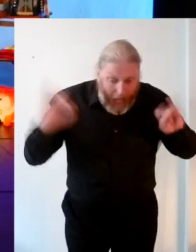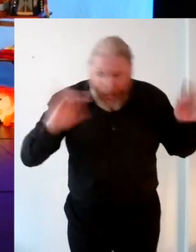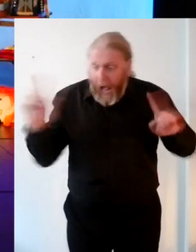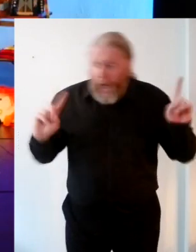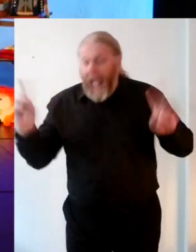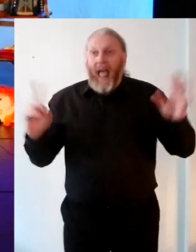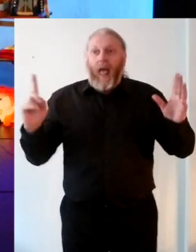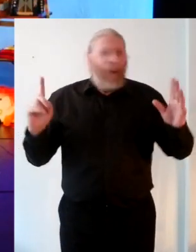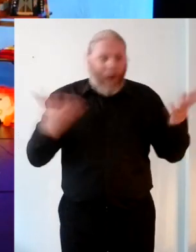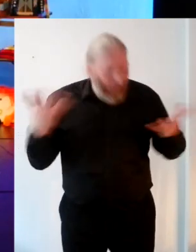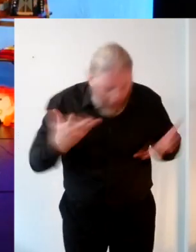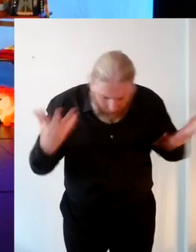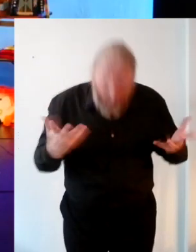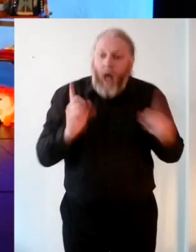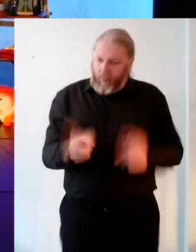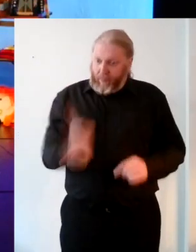Right, there it is.